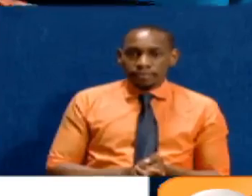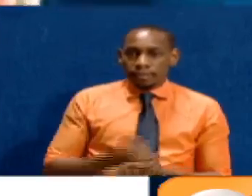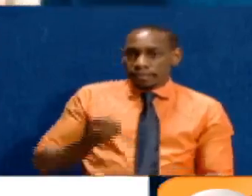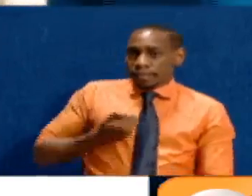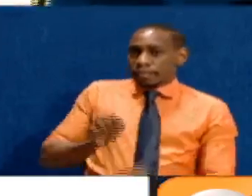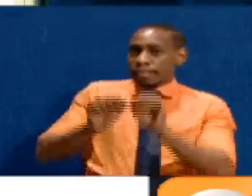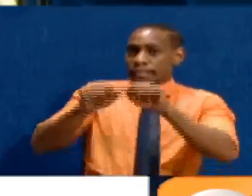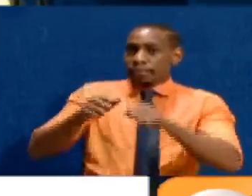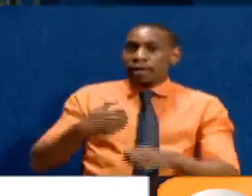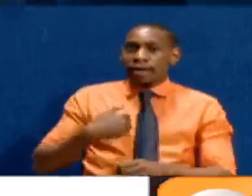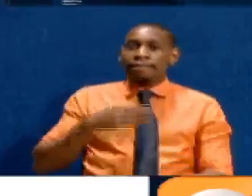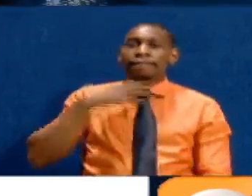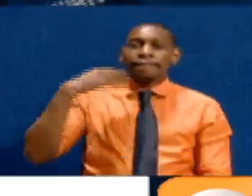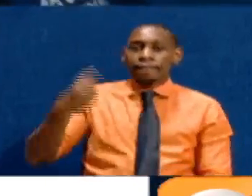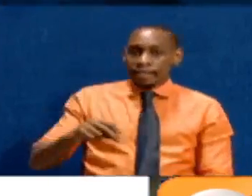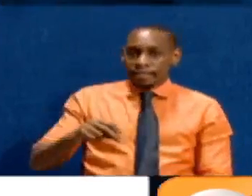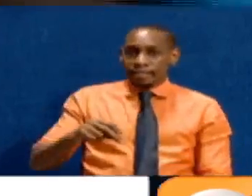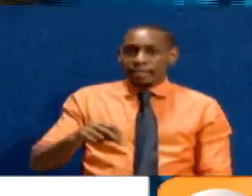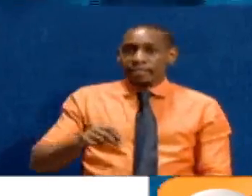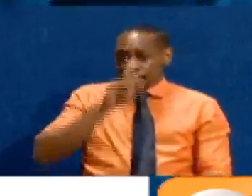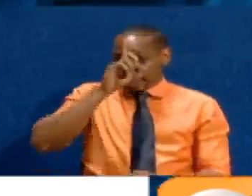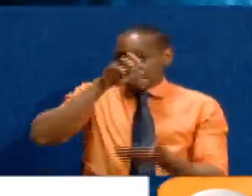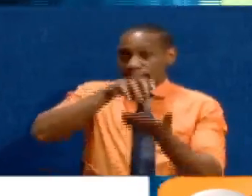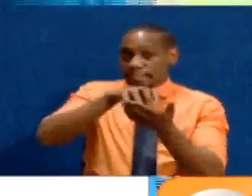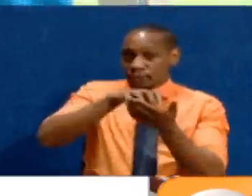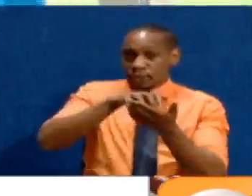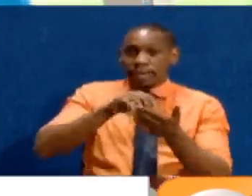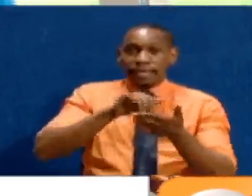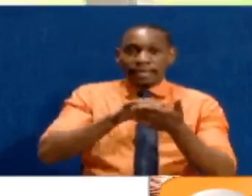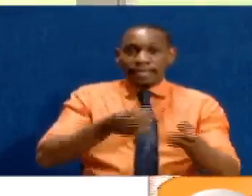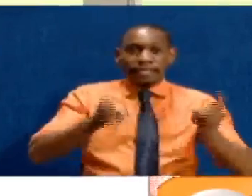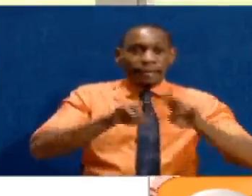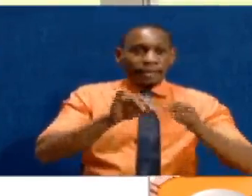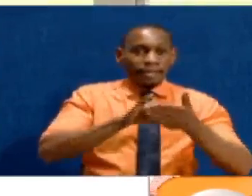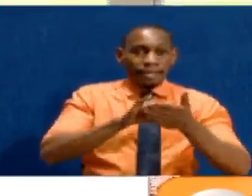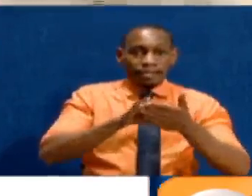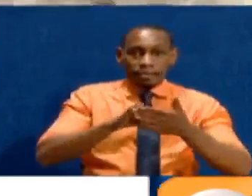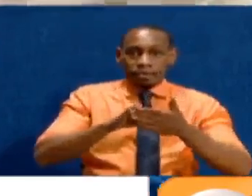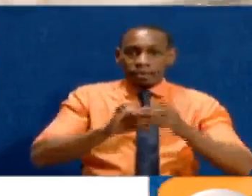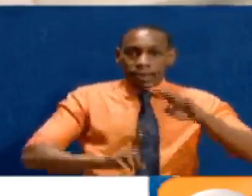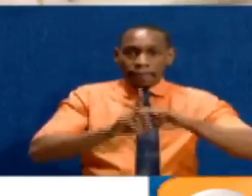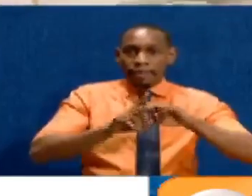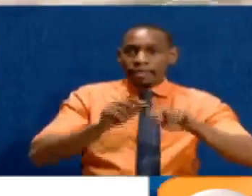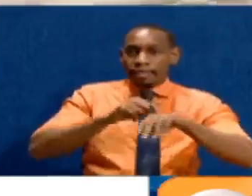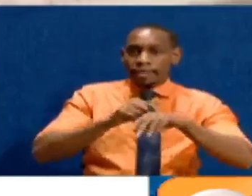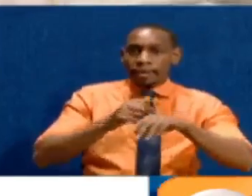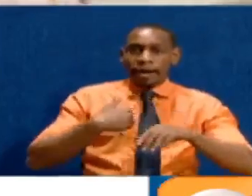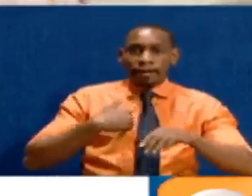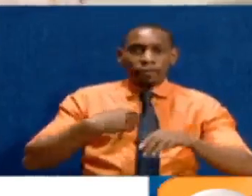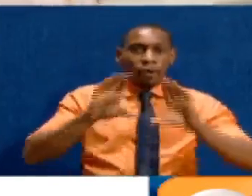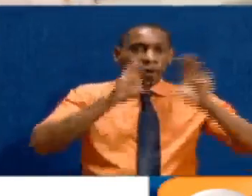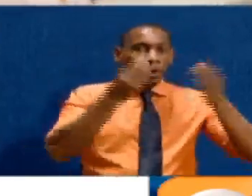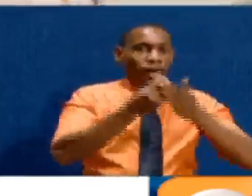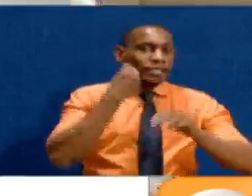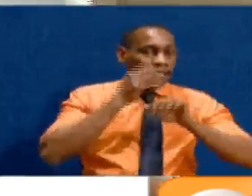She's able to find the humor in a dire situation that happens to be occurring in the middle of a global